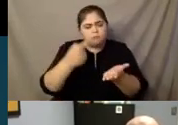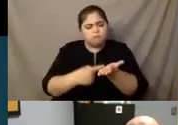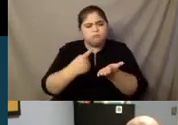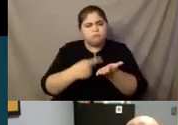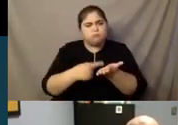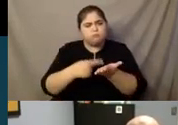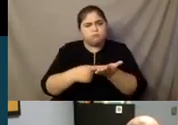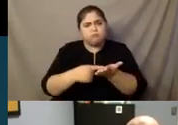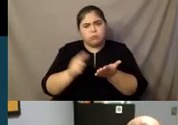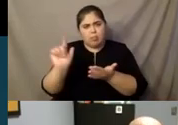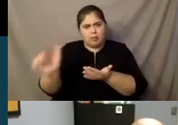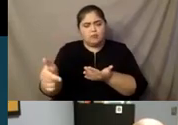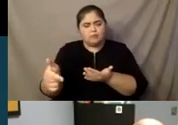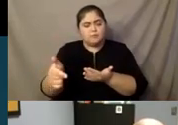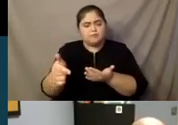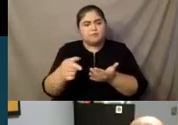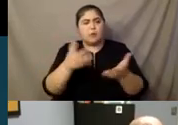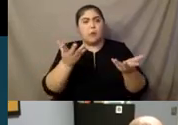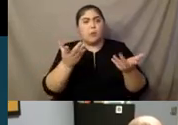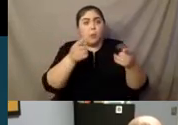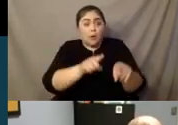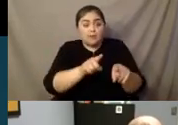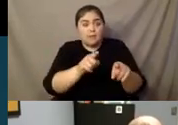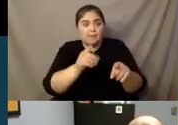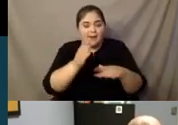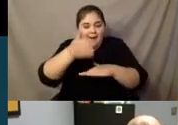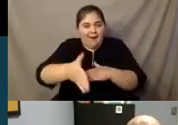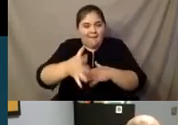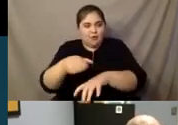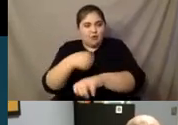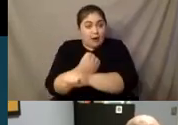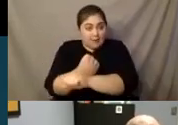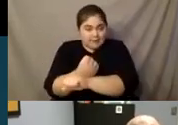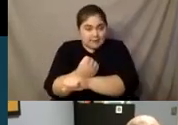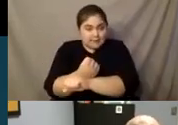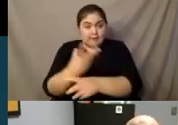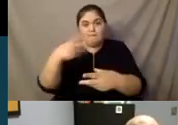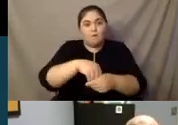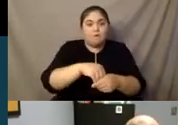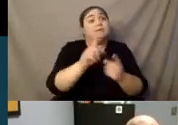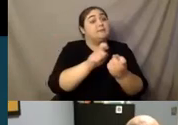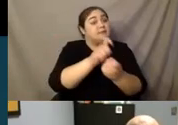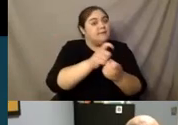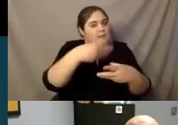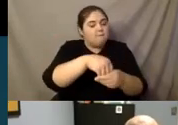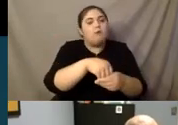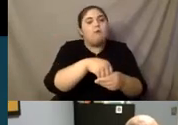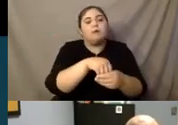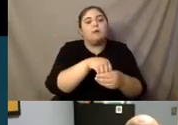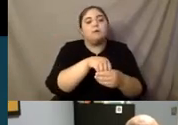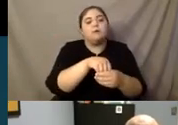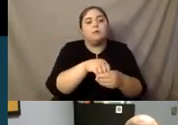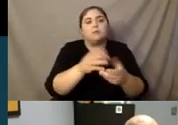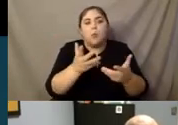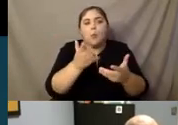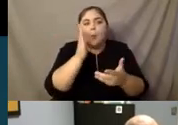later slide, is what's going to happen post-arrest, involving specifically what is going to be